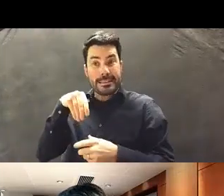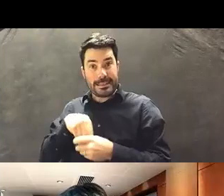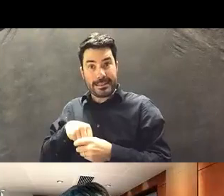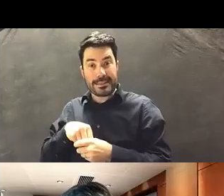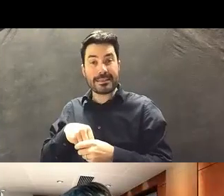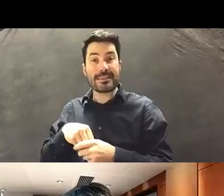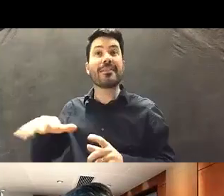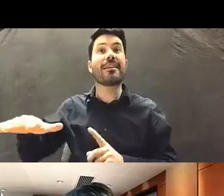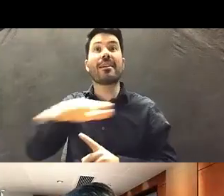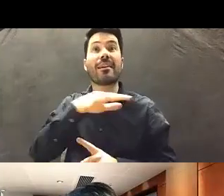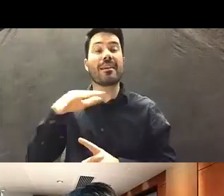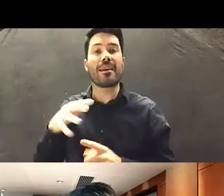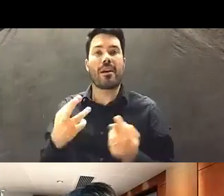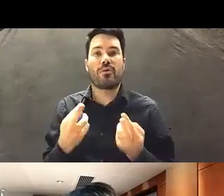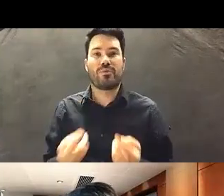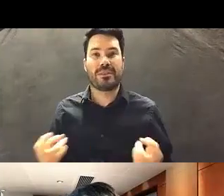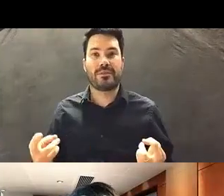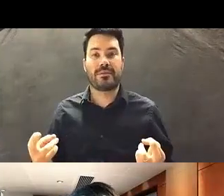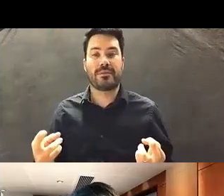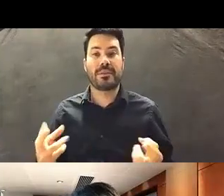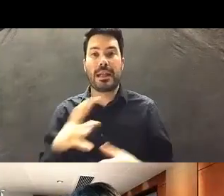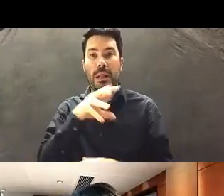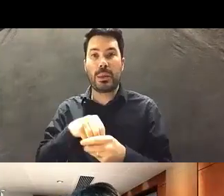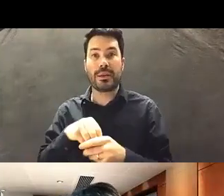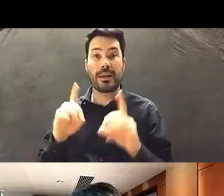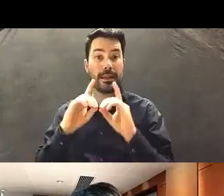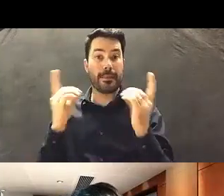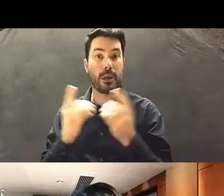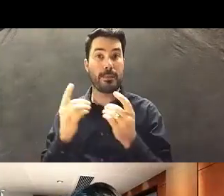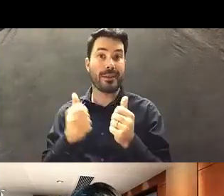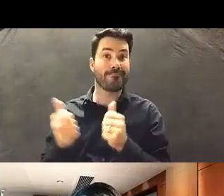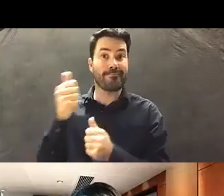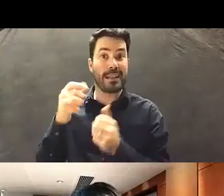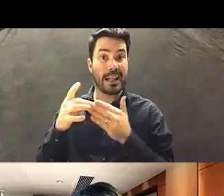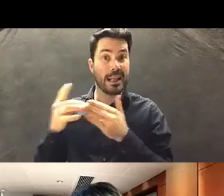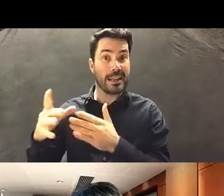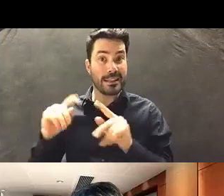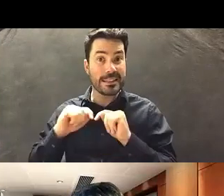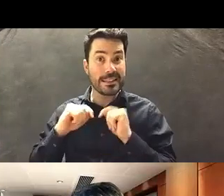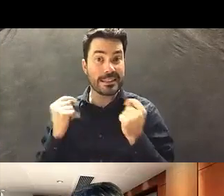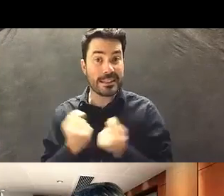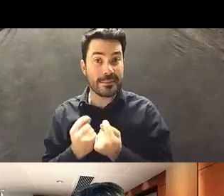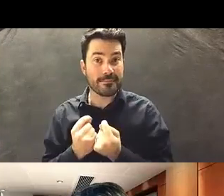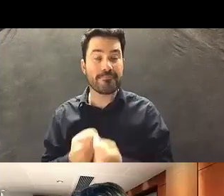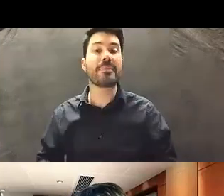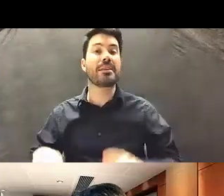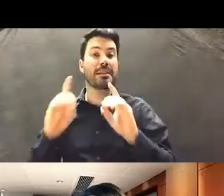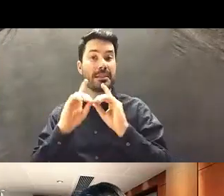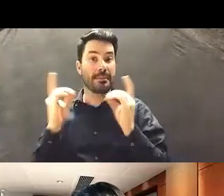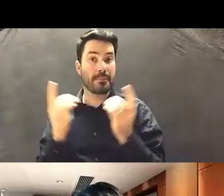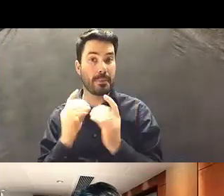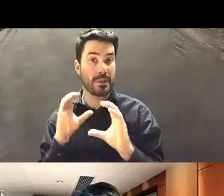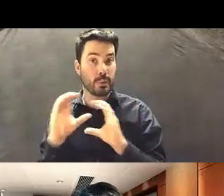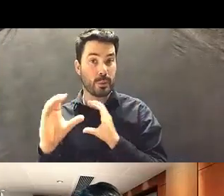resources, including the department's leadership teams, as well as the Department of Communication has partnered with us